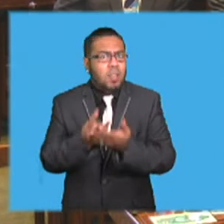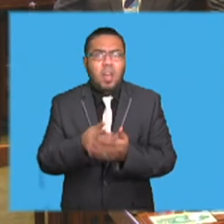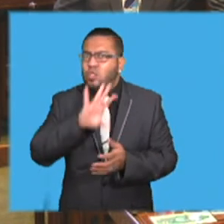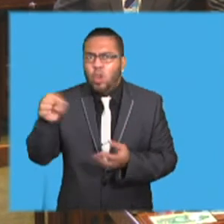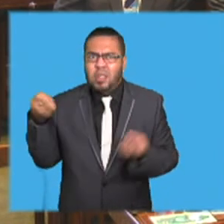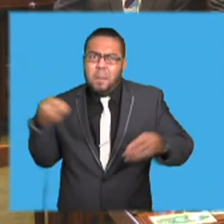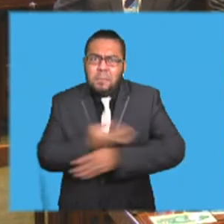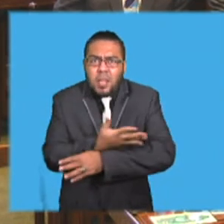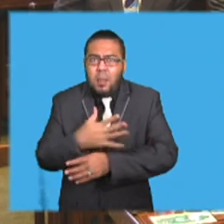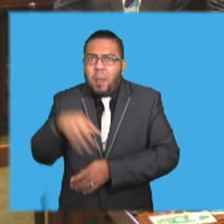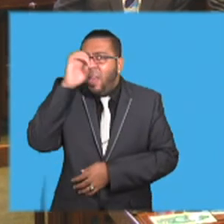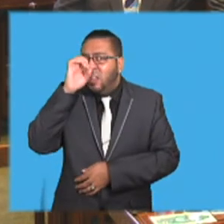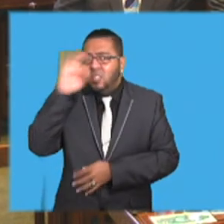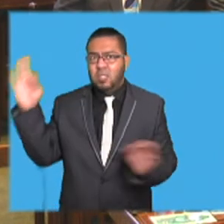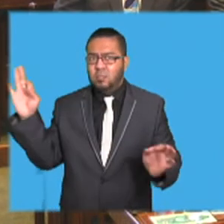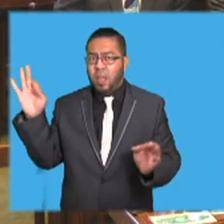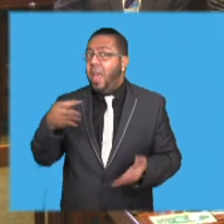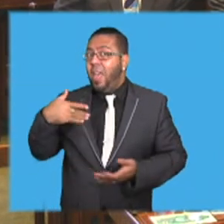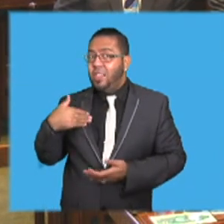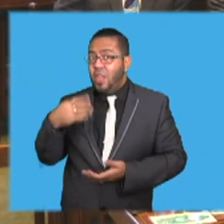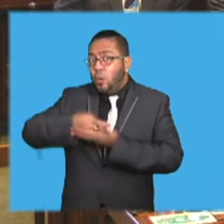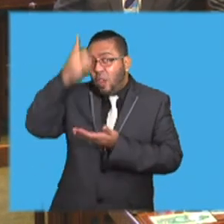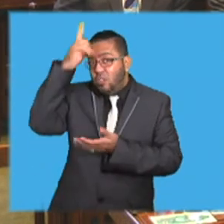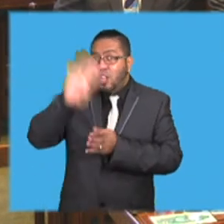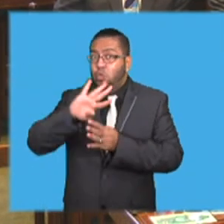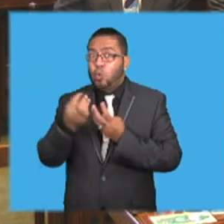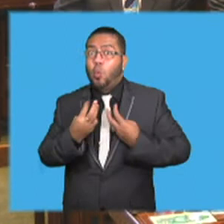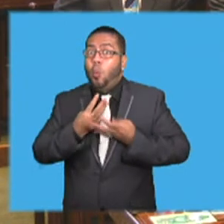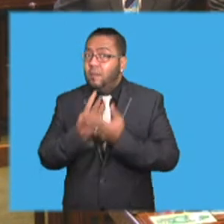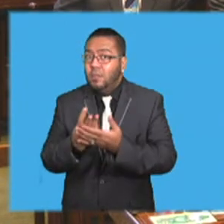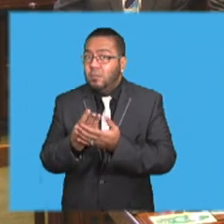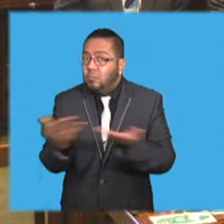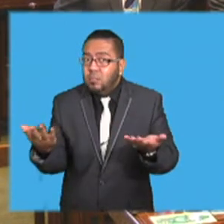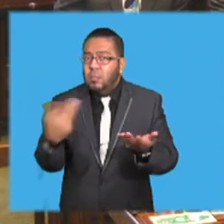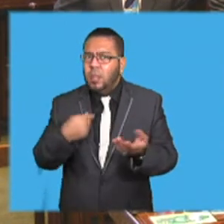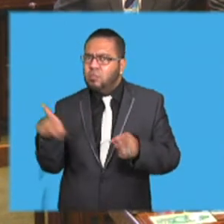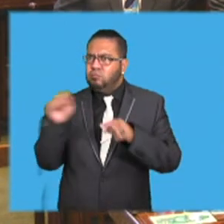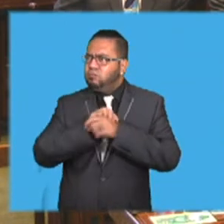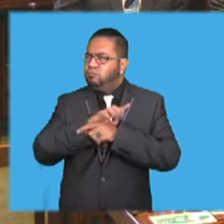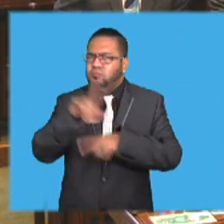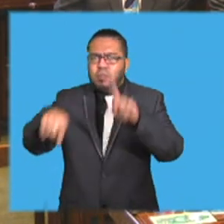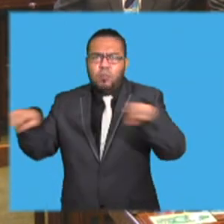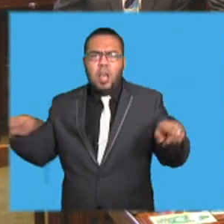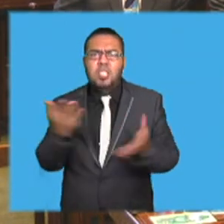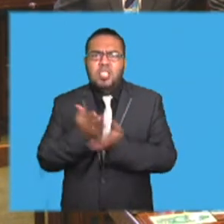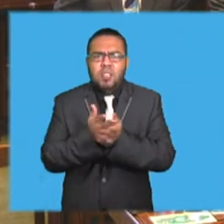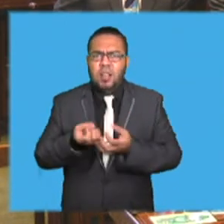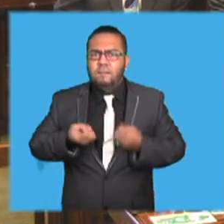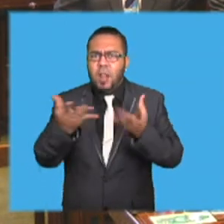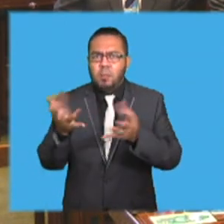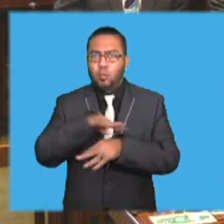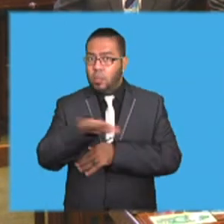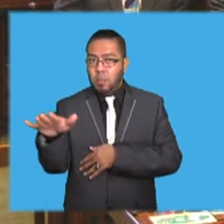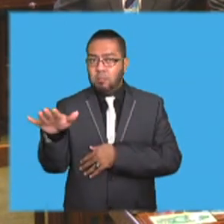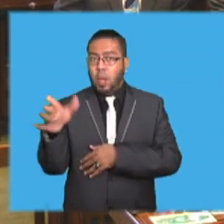ethnicity. Health, education and social welfare are impacted about the range of services available to them. Do we